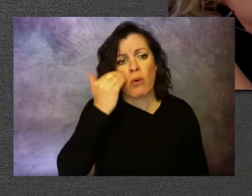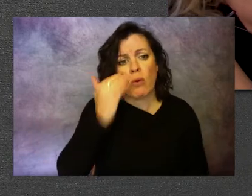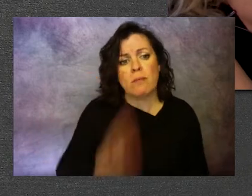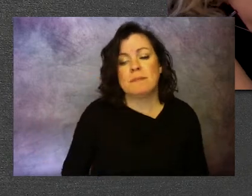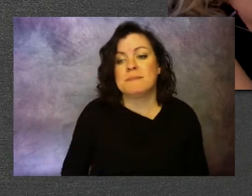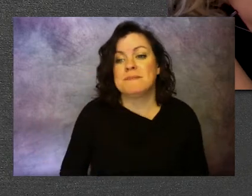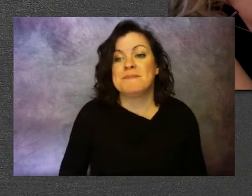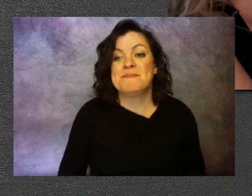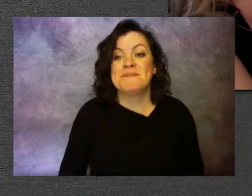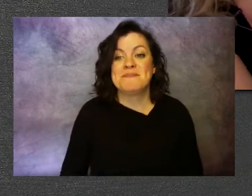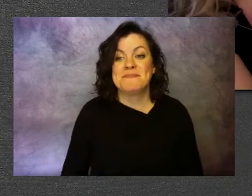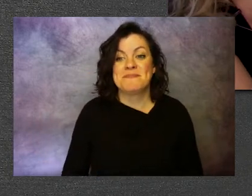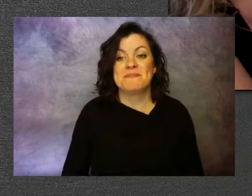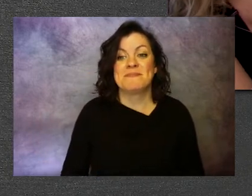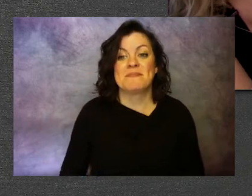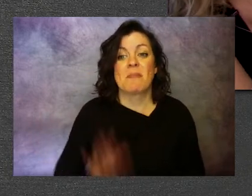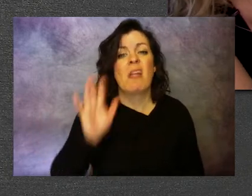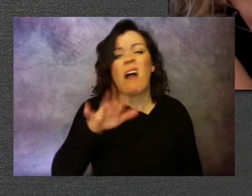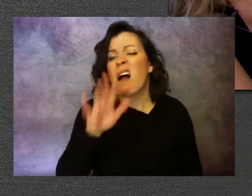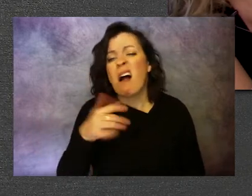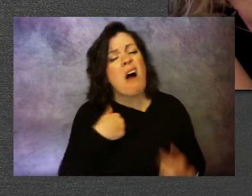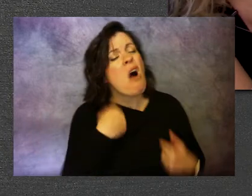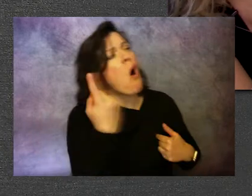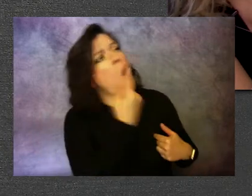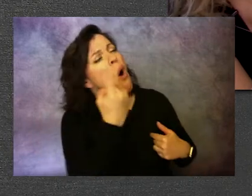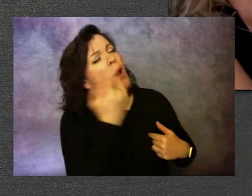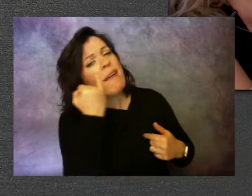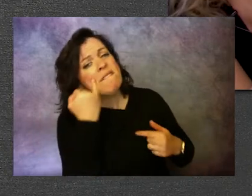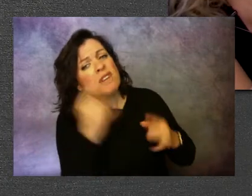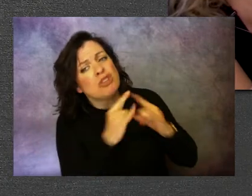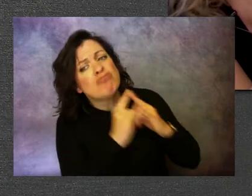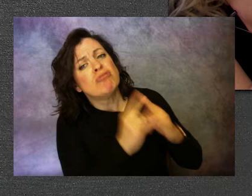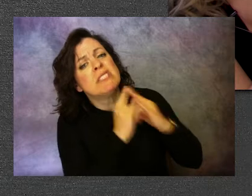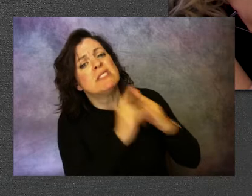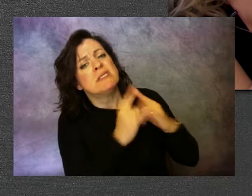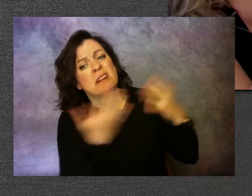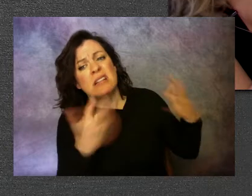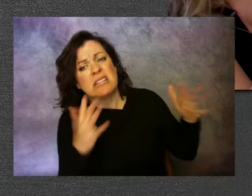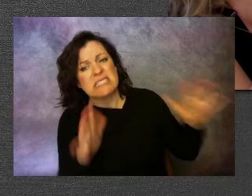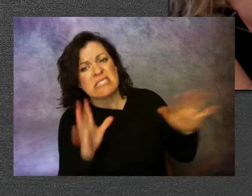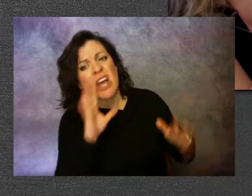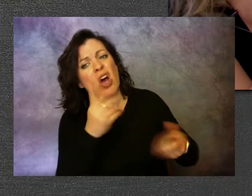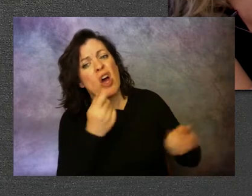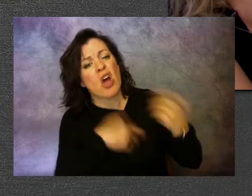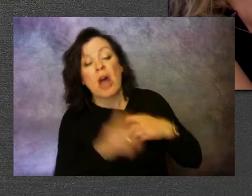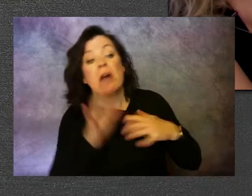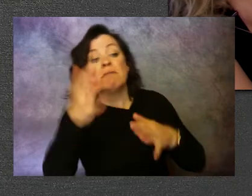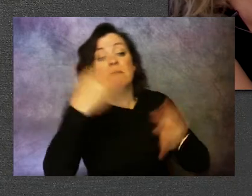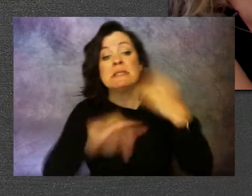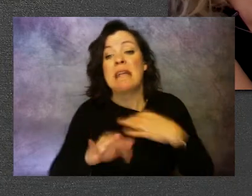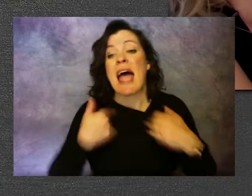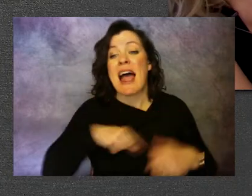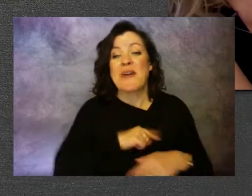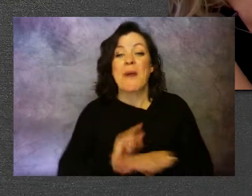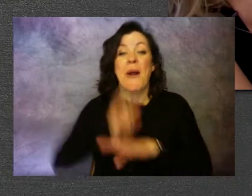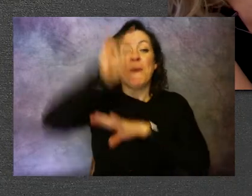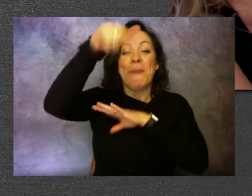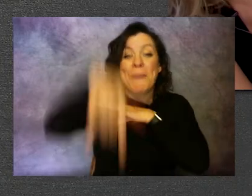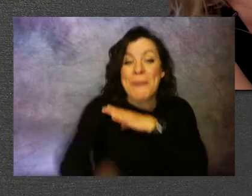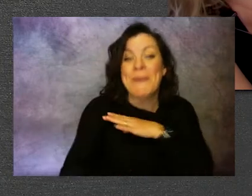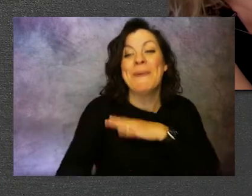"My tusk only hurts when I wrestle," said Wilbur. "Let's play on the ice slide with Wanda."